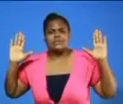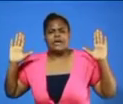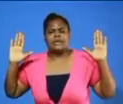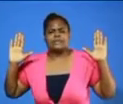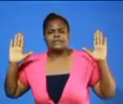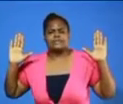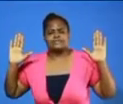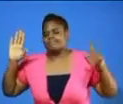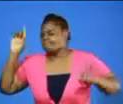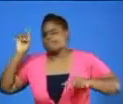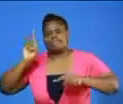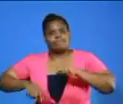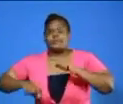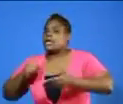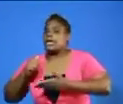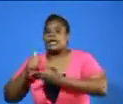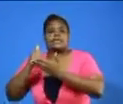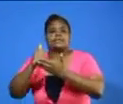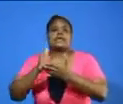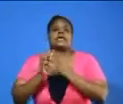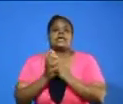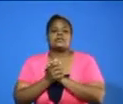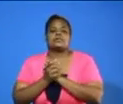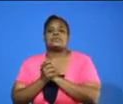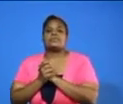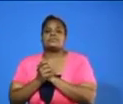can't help.